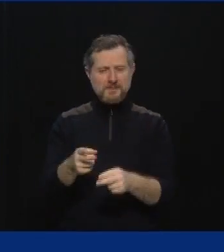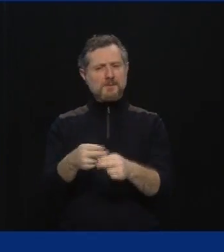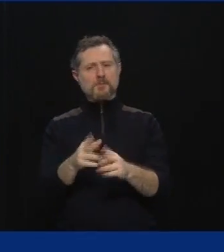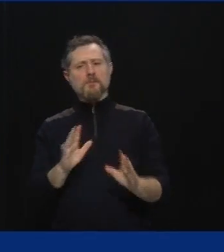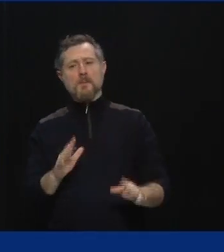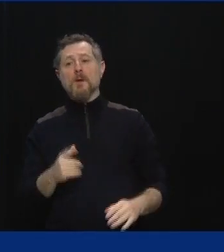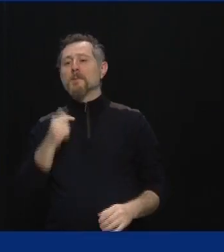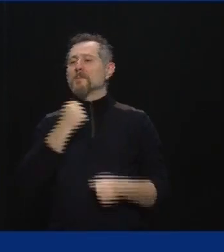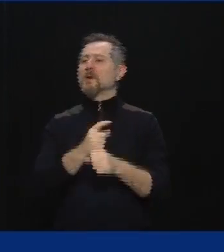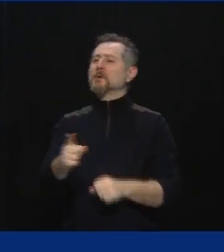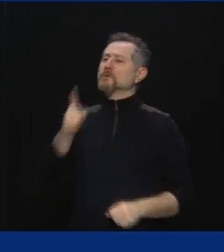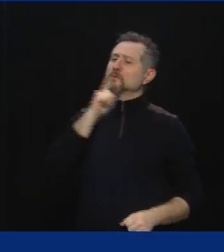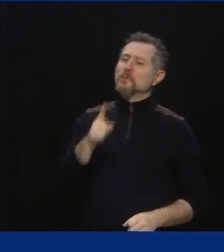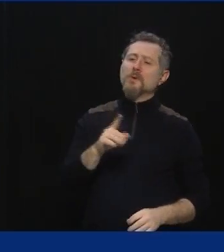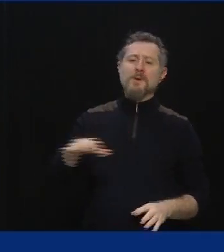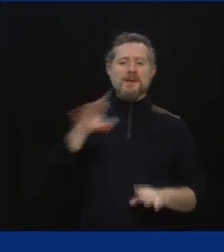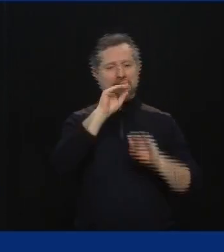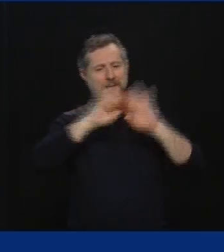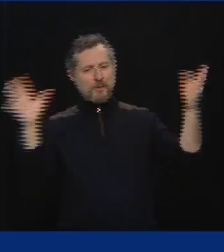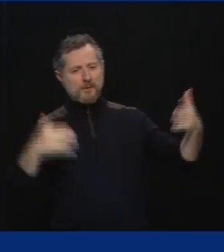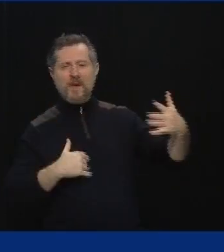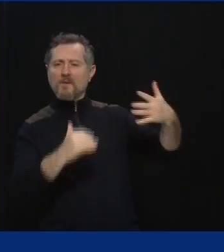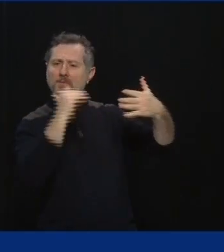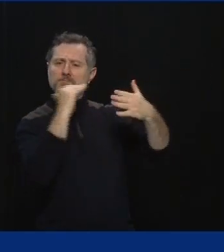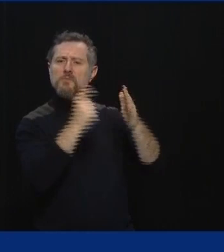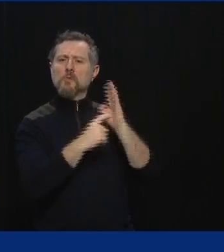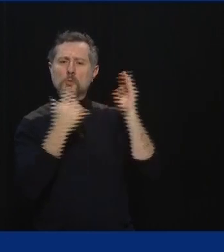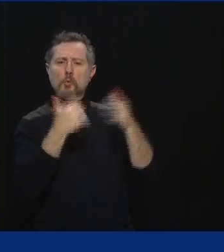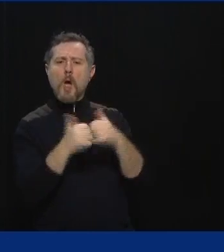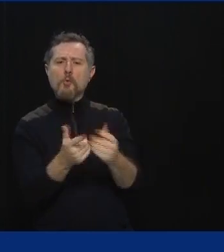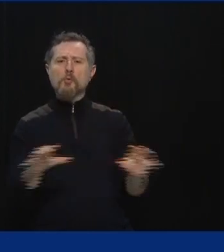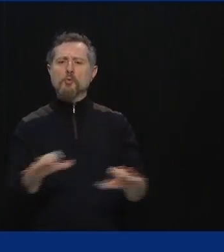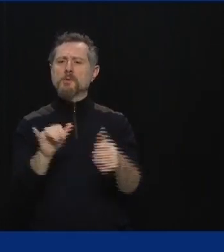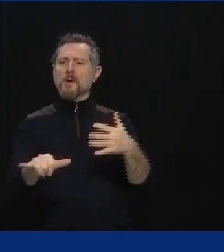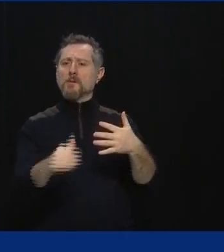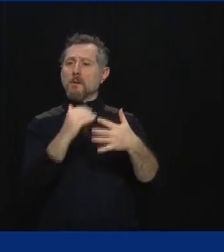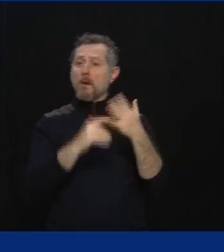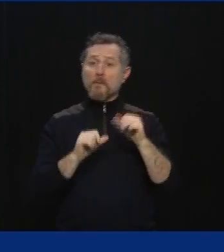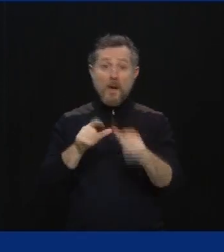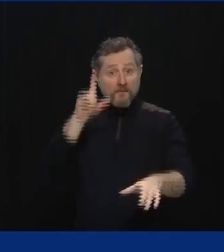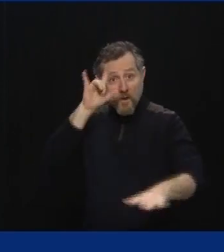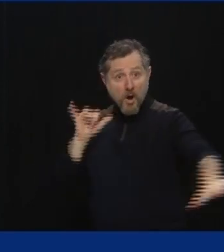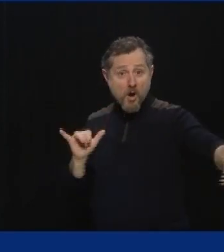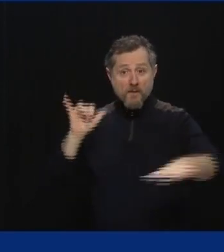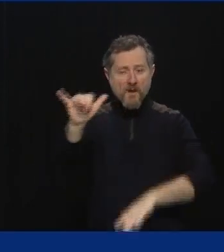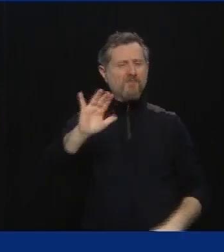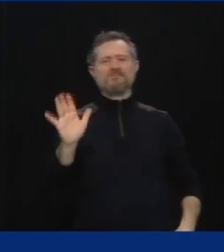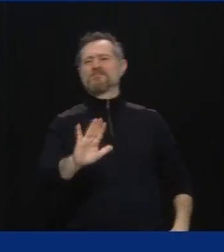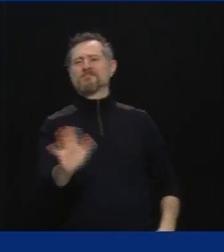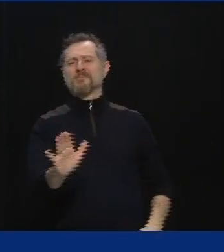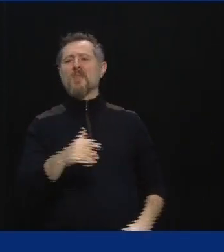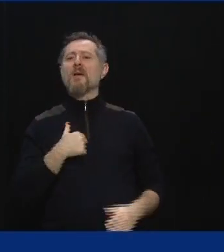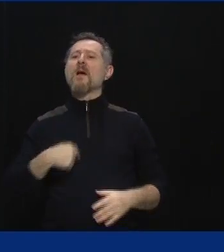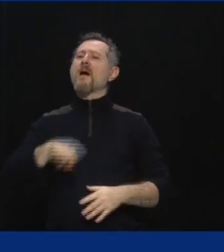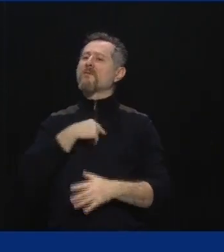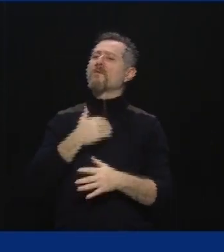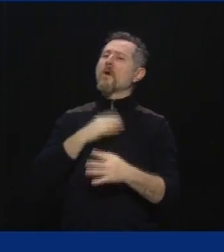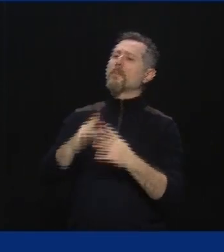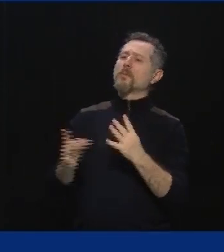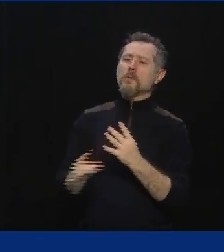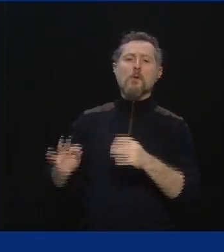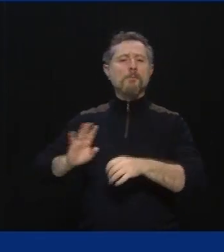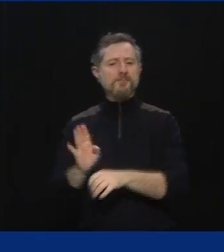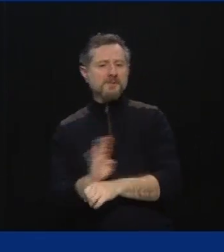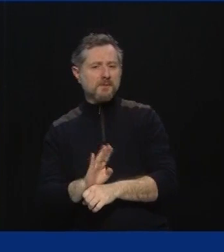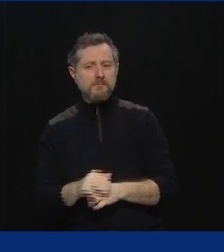some very clear guidelines on how that's going to be executed. It's not indefinitely. It gives a lot of options for businesses, those who already have